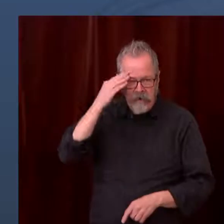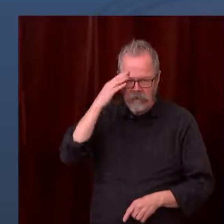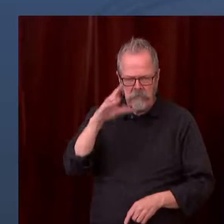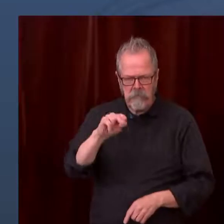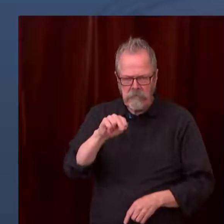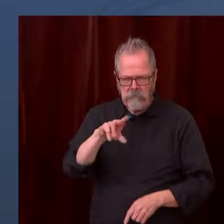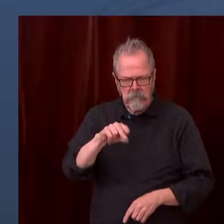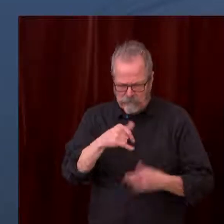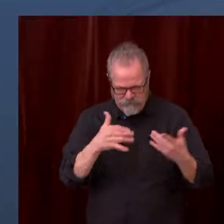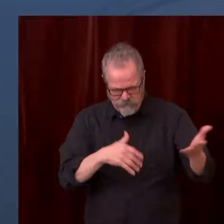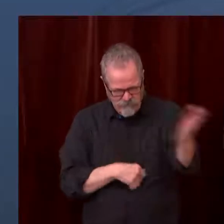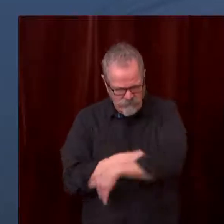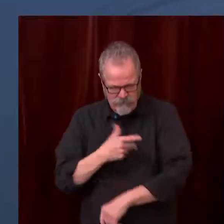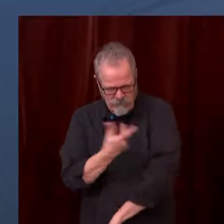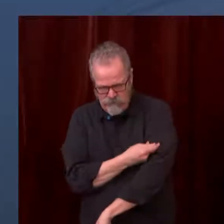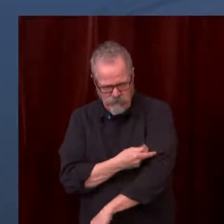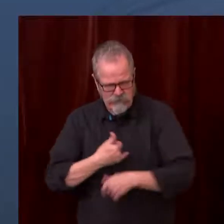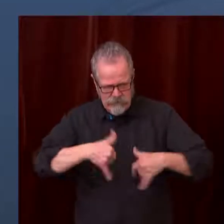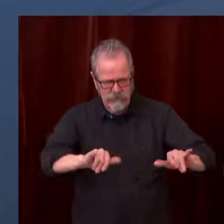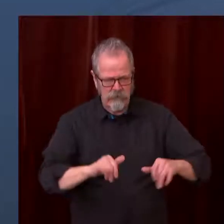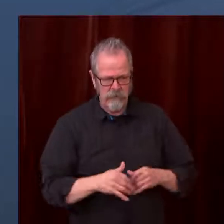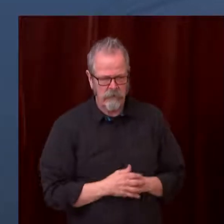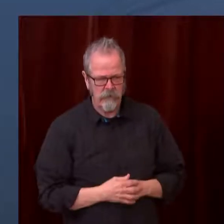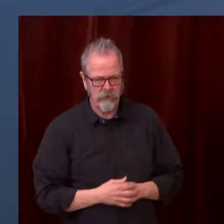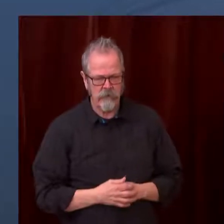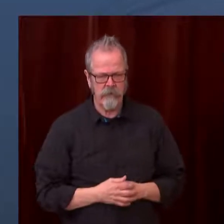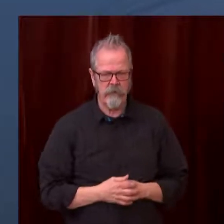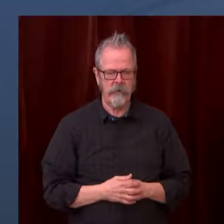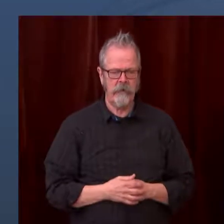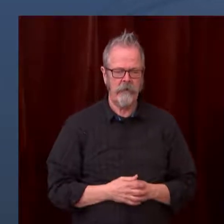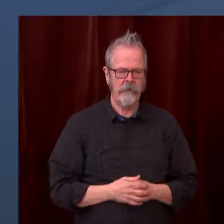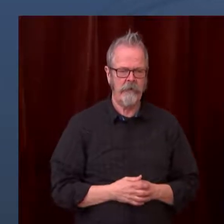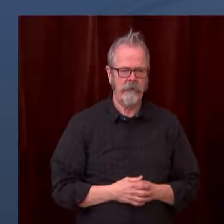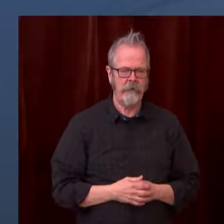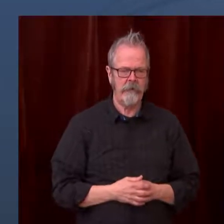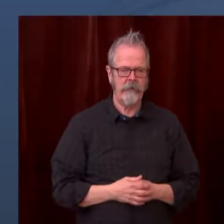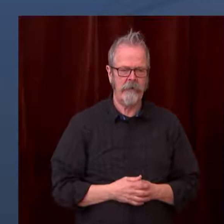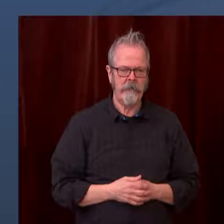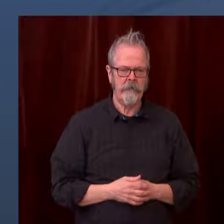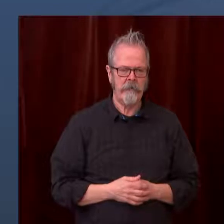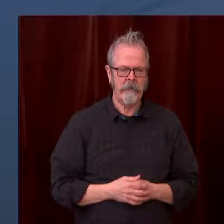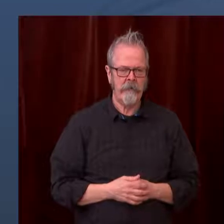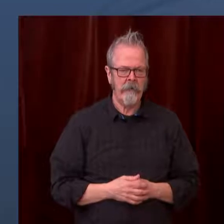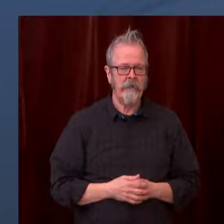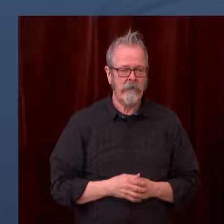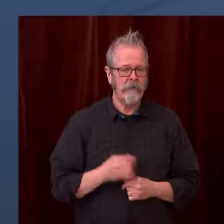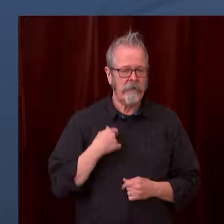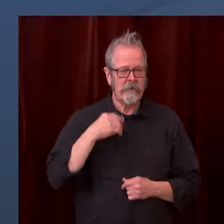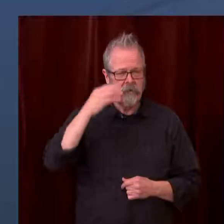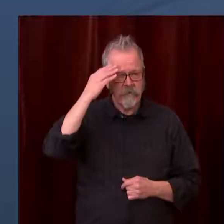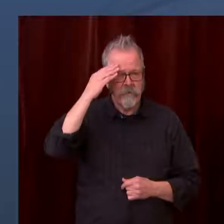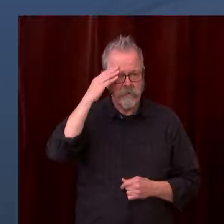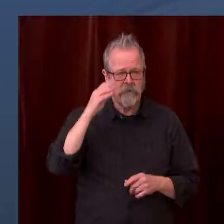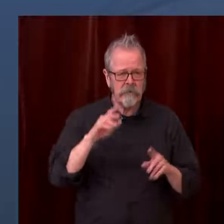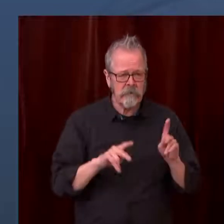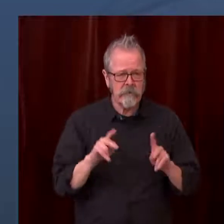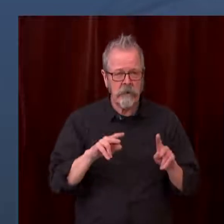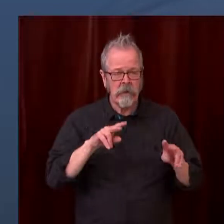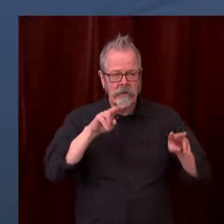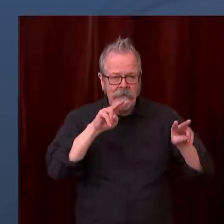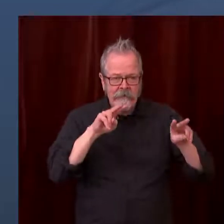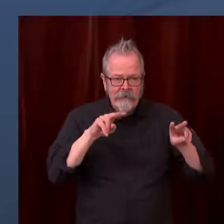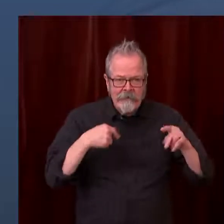turn soon, and we're very excited about being able to move from 1B1 to 1B2, you may not be able to get your